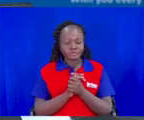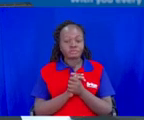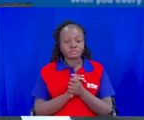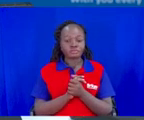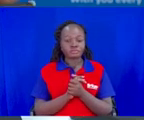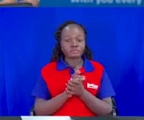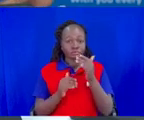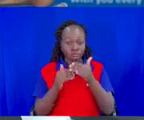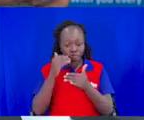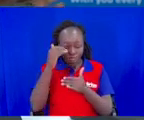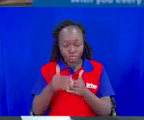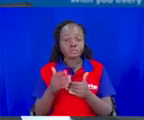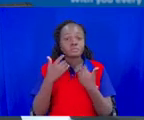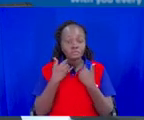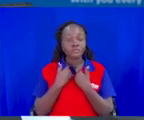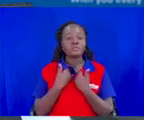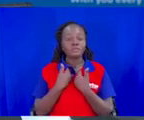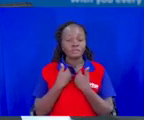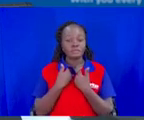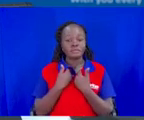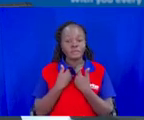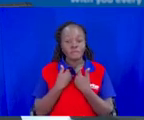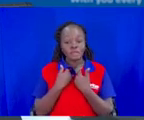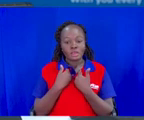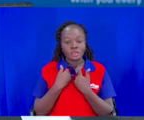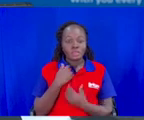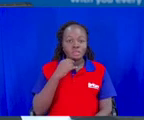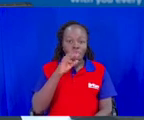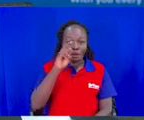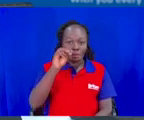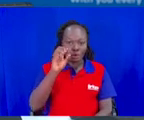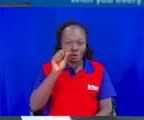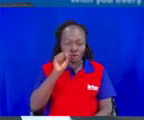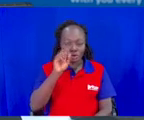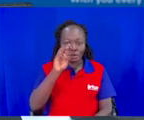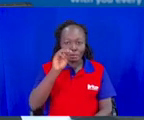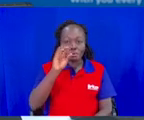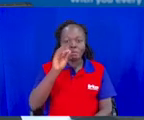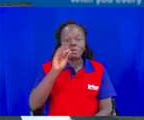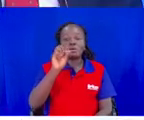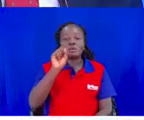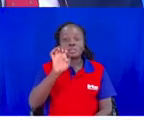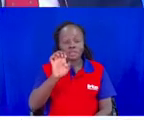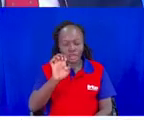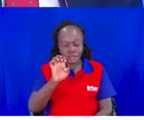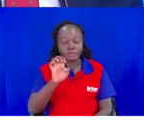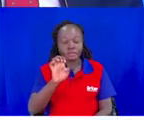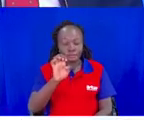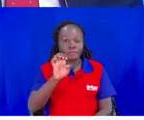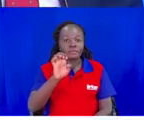Next to Mr. Kenneth Kaneu is Mr. James Mose. Mr. James